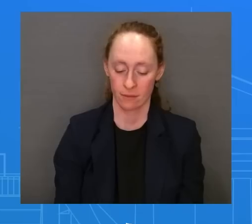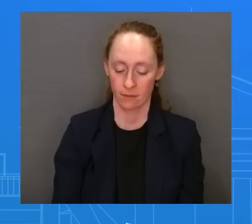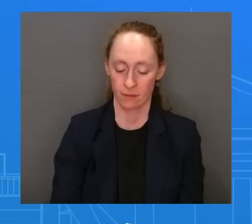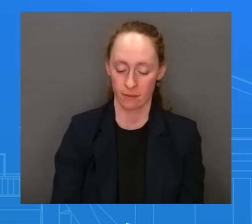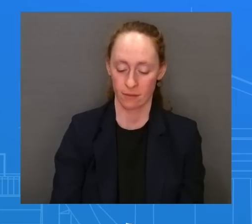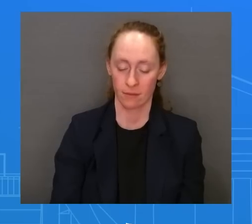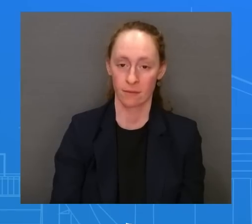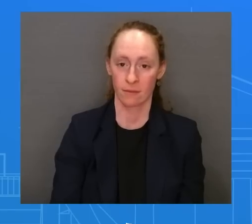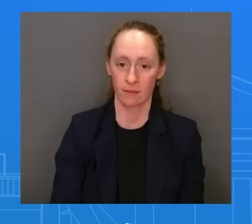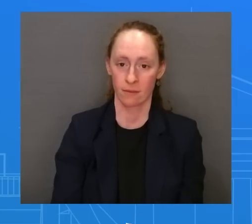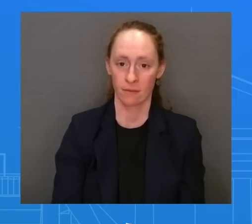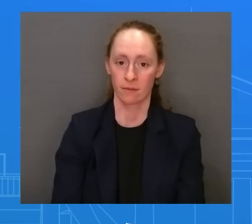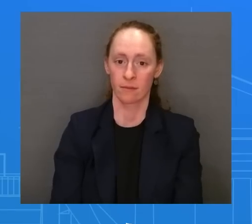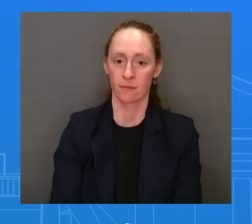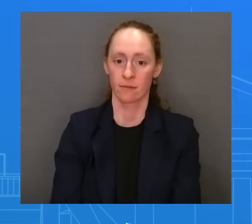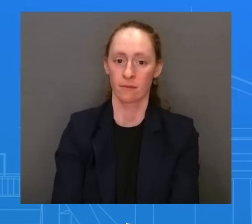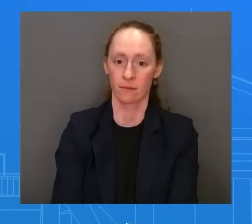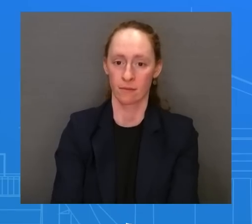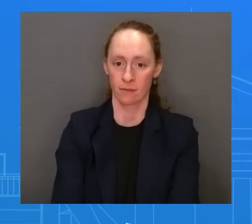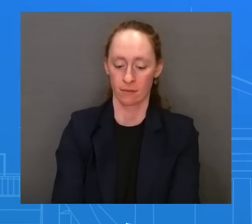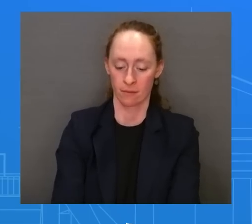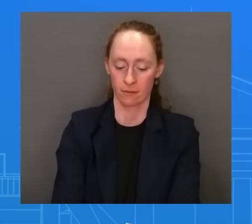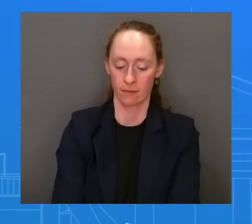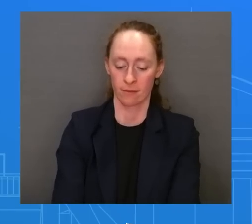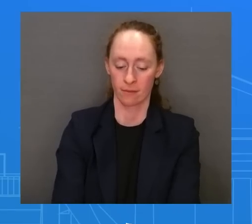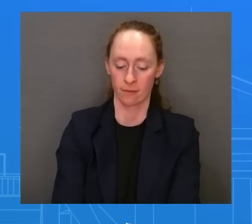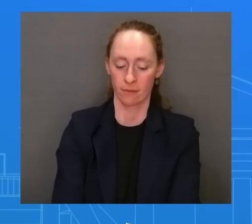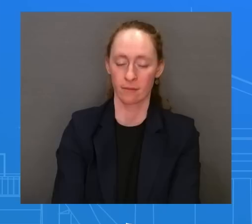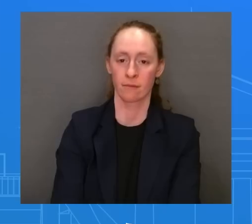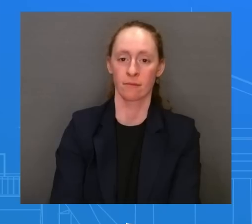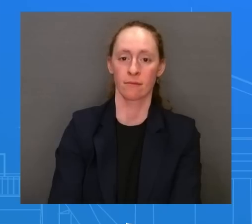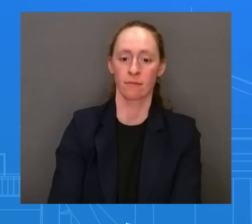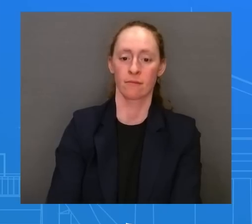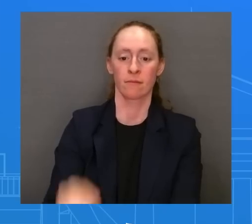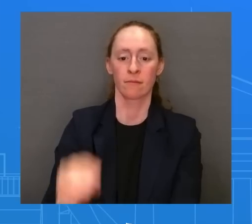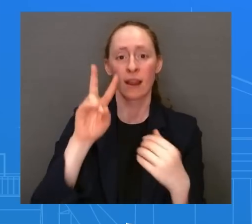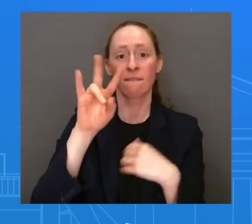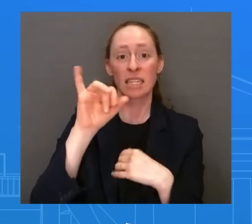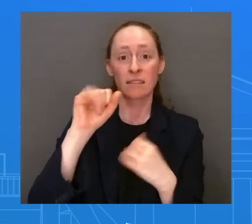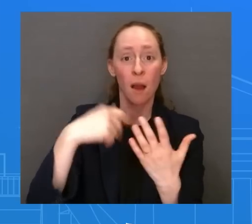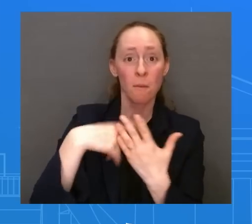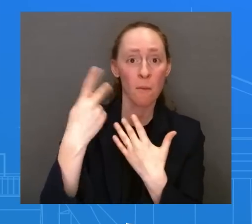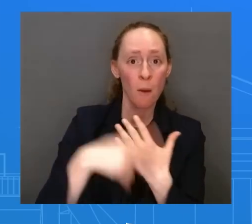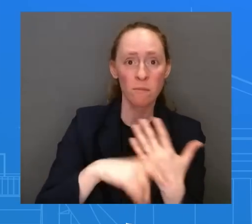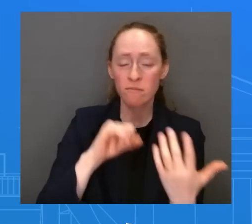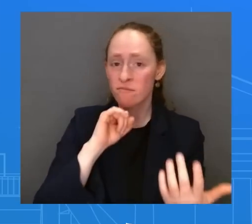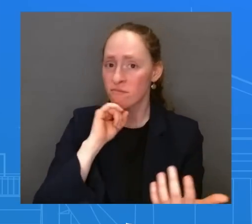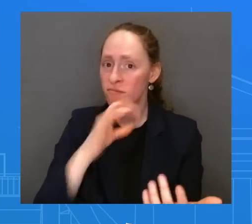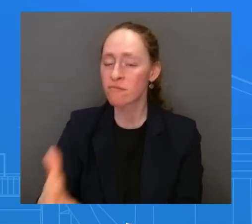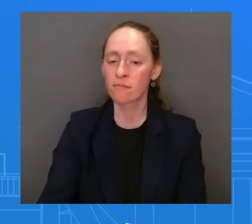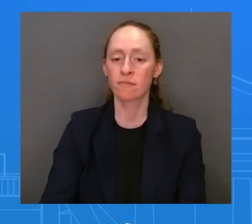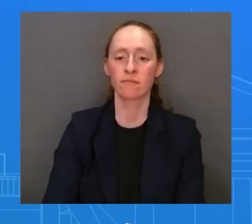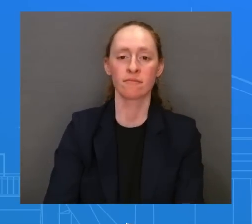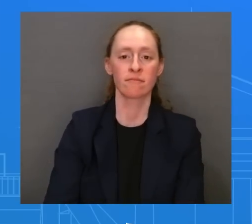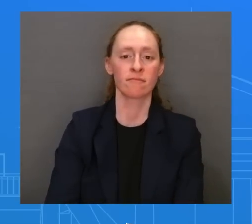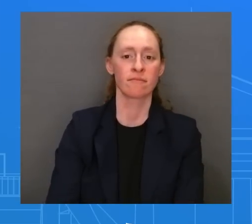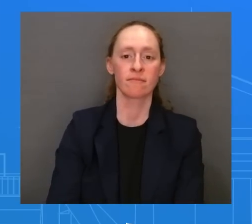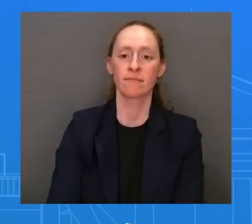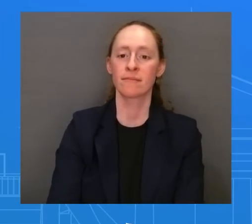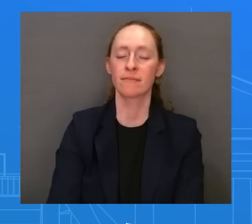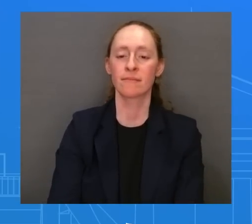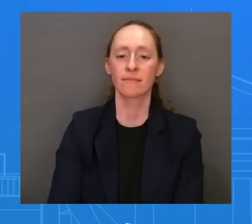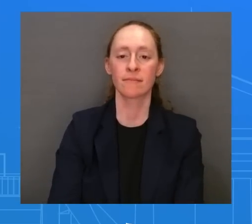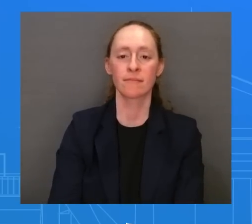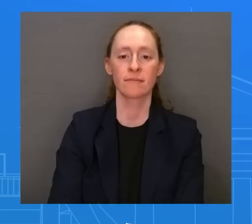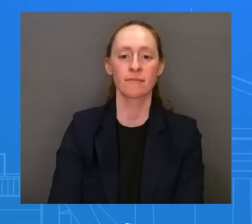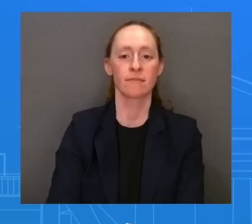the turnover of equipment and and bases to the Afghan National Security Defense Forces and as I said in my